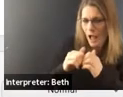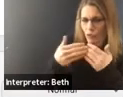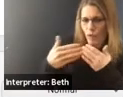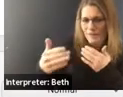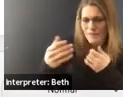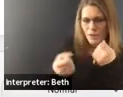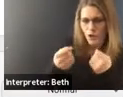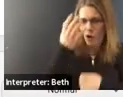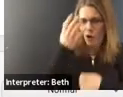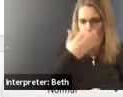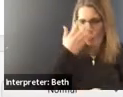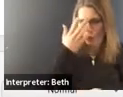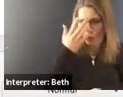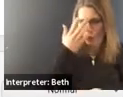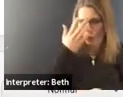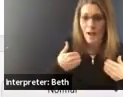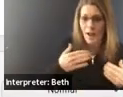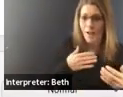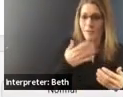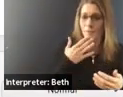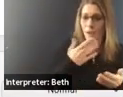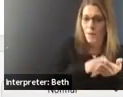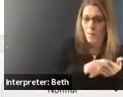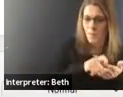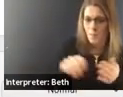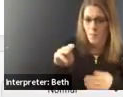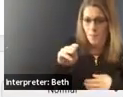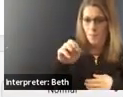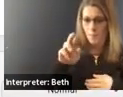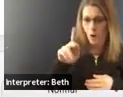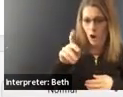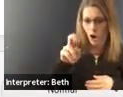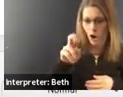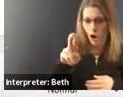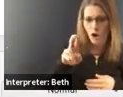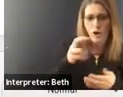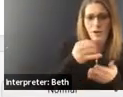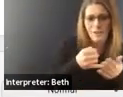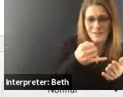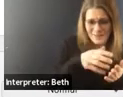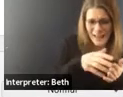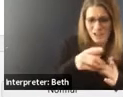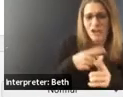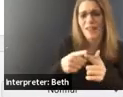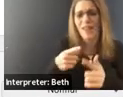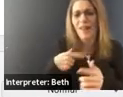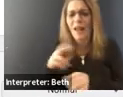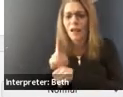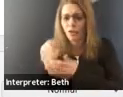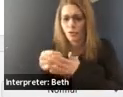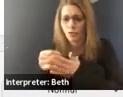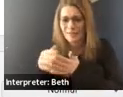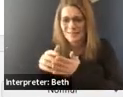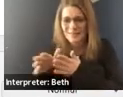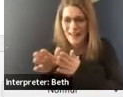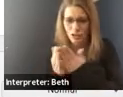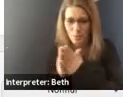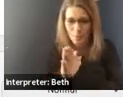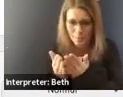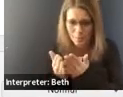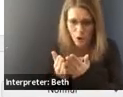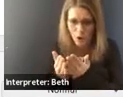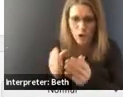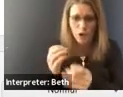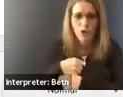Sketchbook to create some elevation views. And this is a twofold win here. So I'm